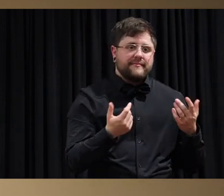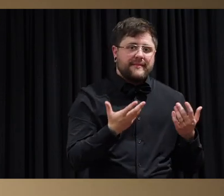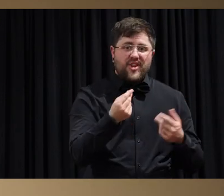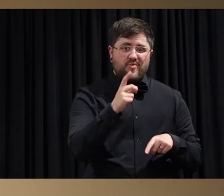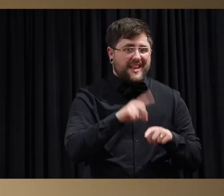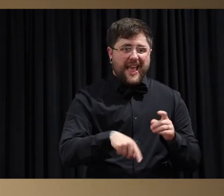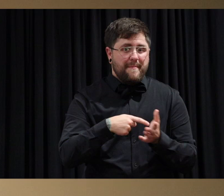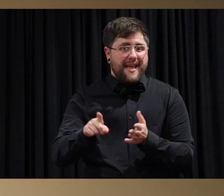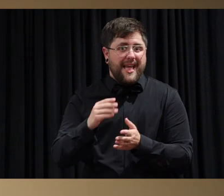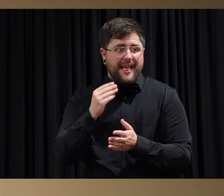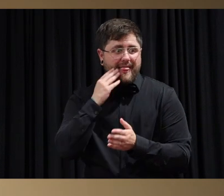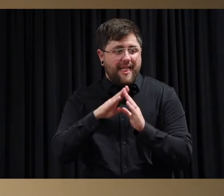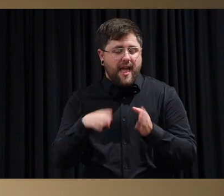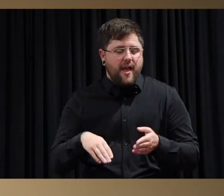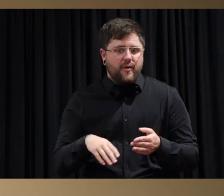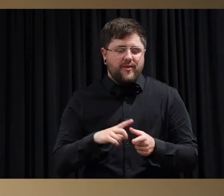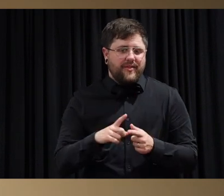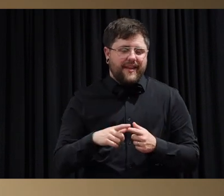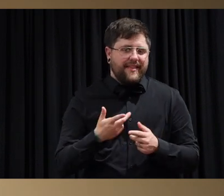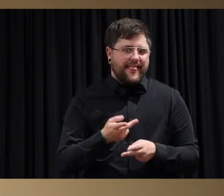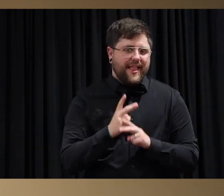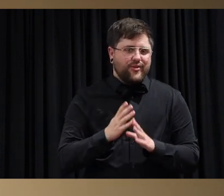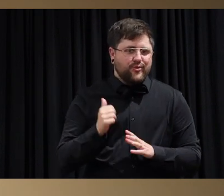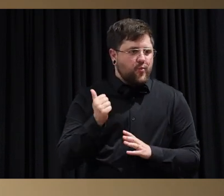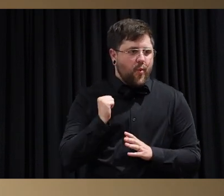you can't cover both, then